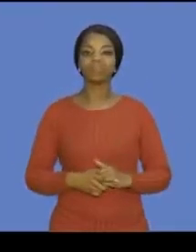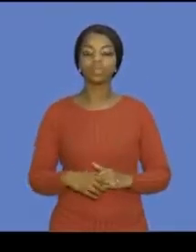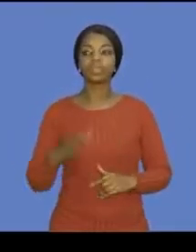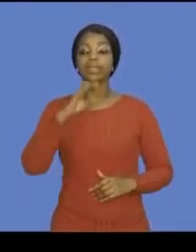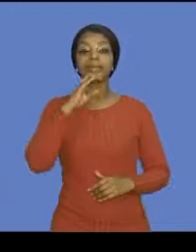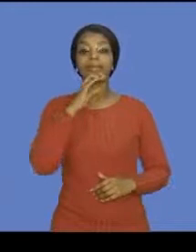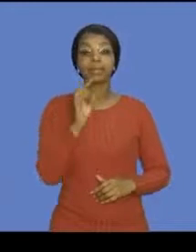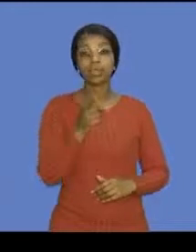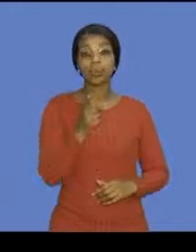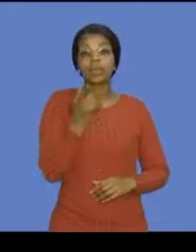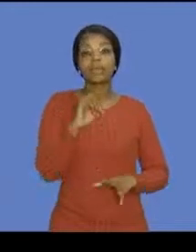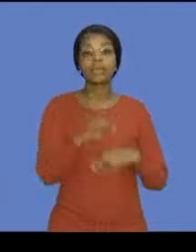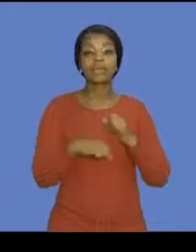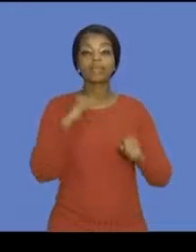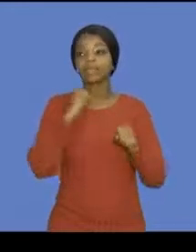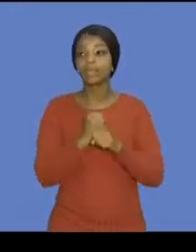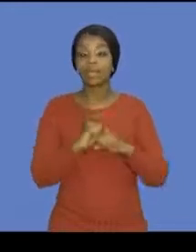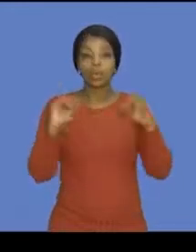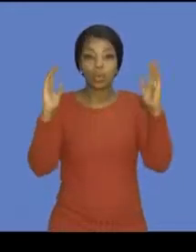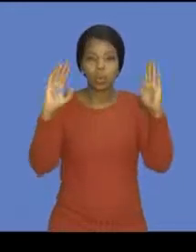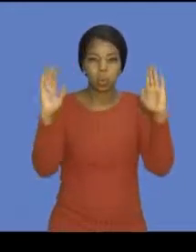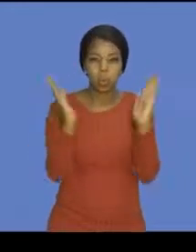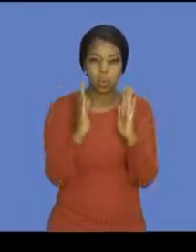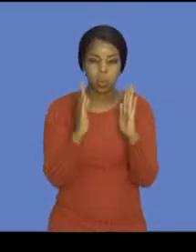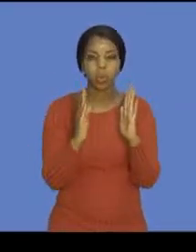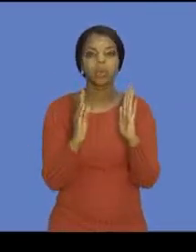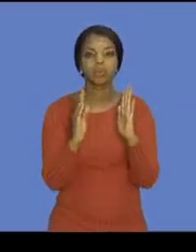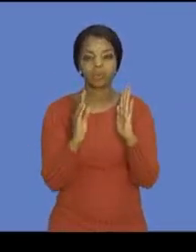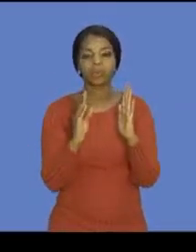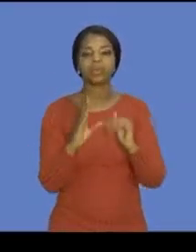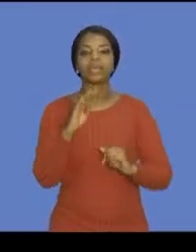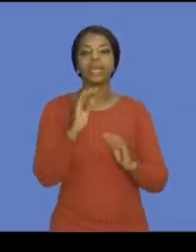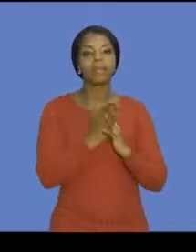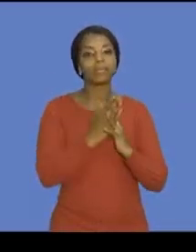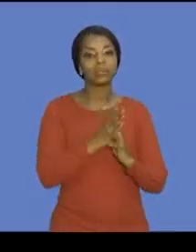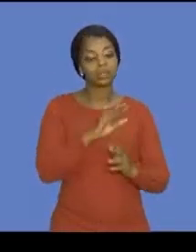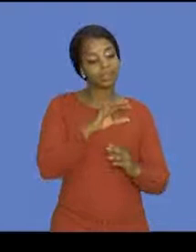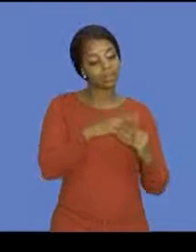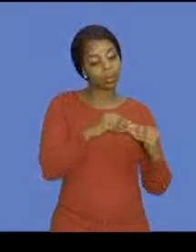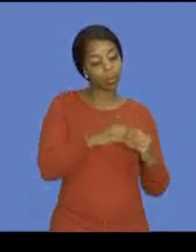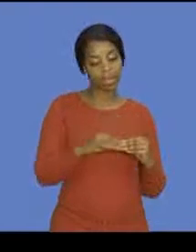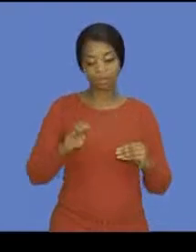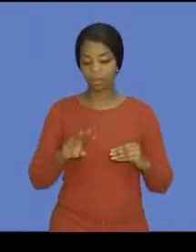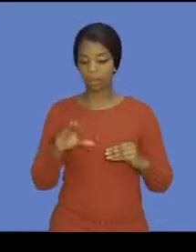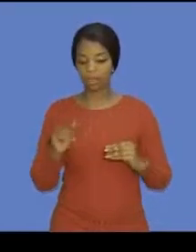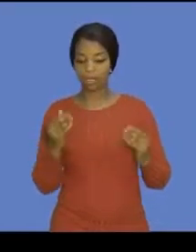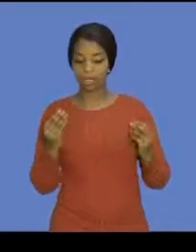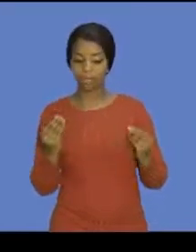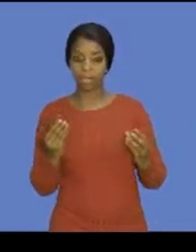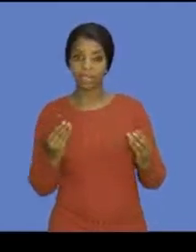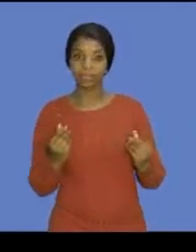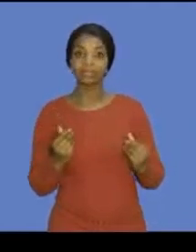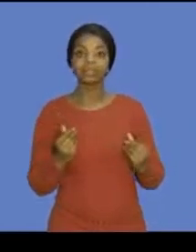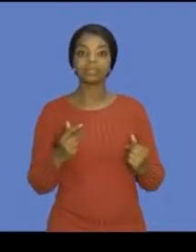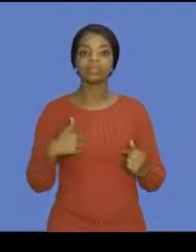meaning, if I look at a shorter year trend of the foreign exchange between a dollar and a South African rand, I can actually get